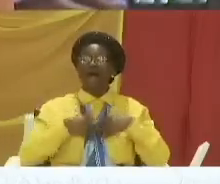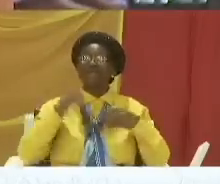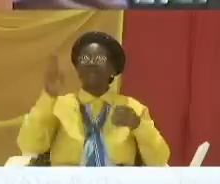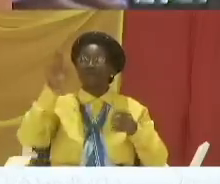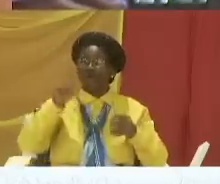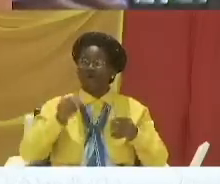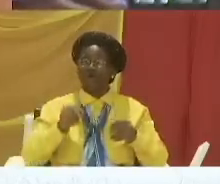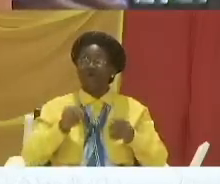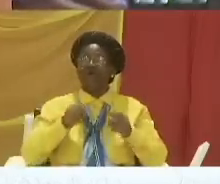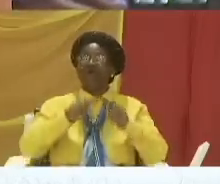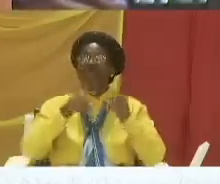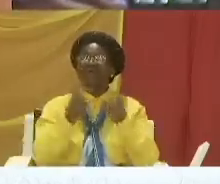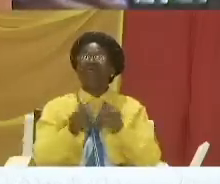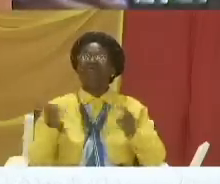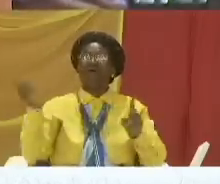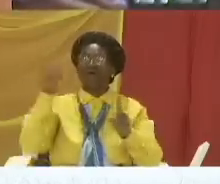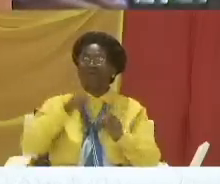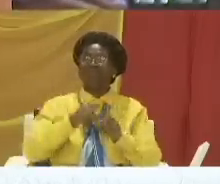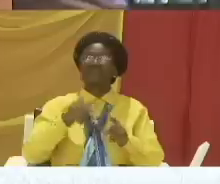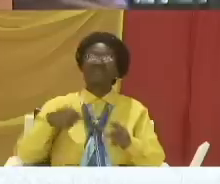signature.